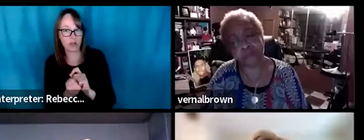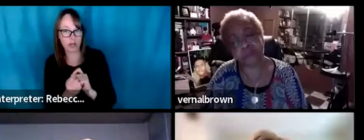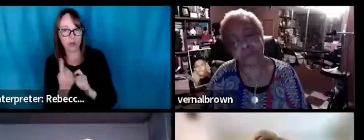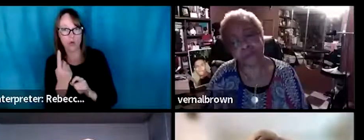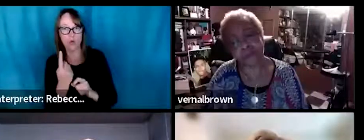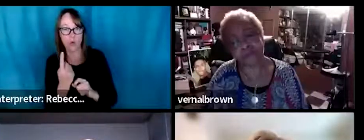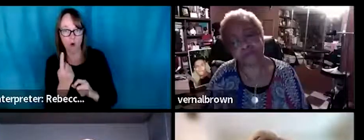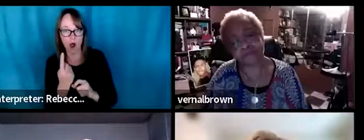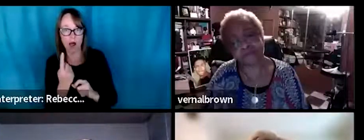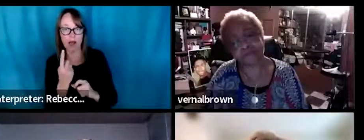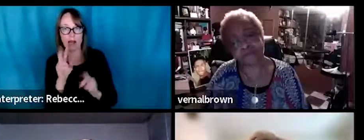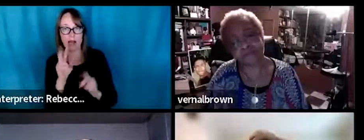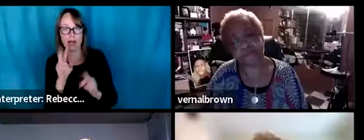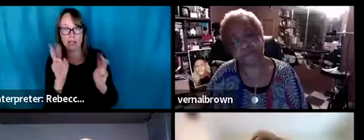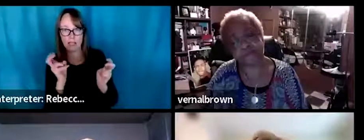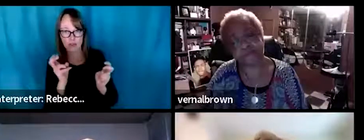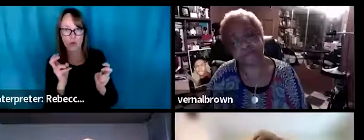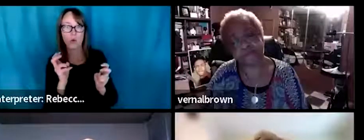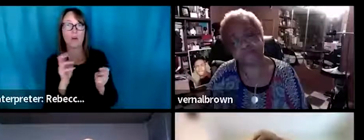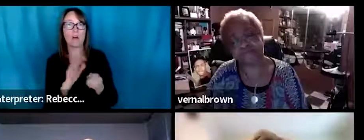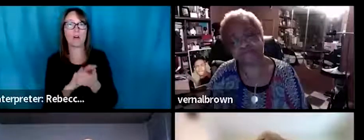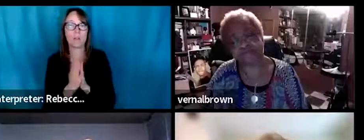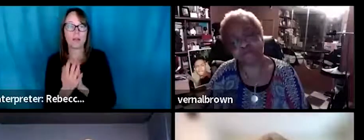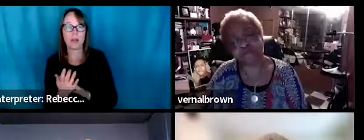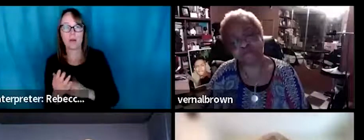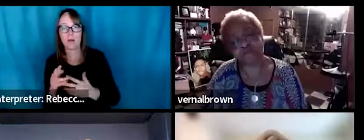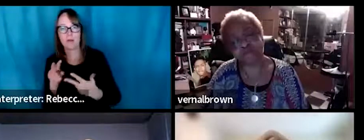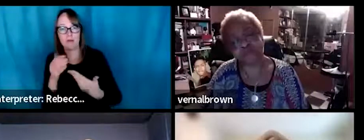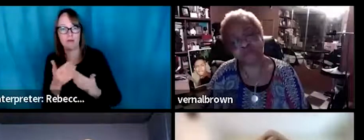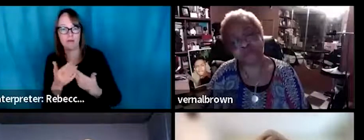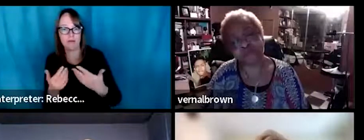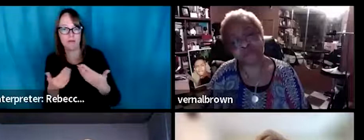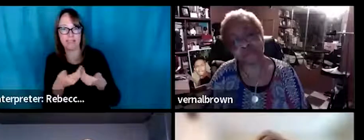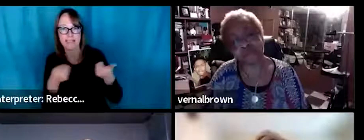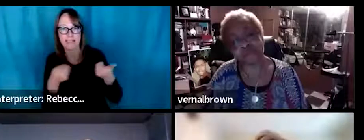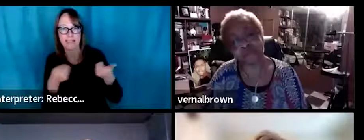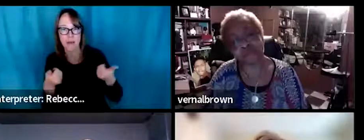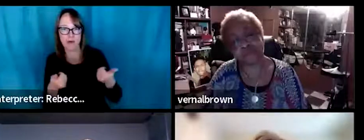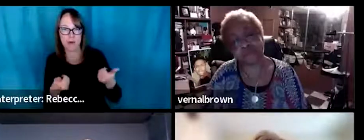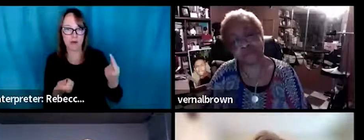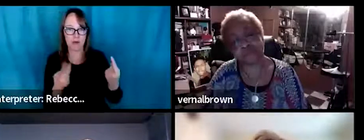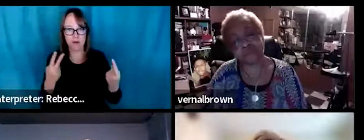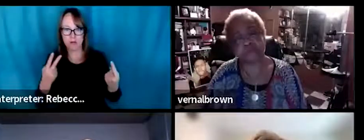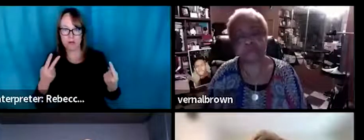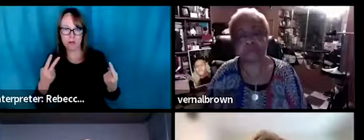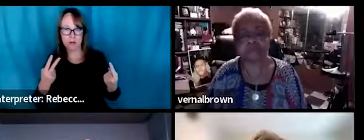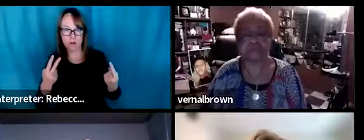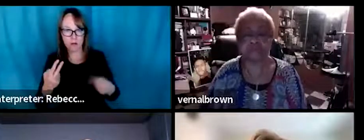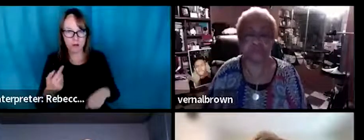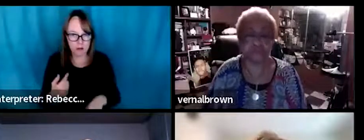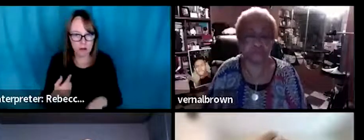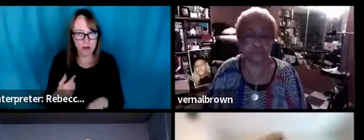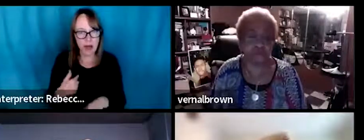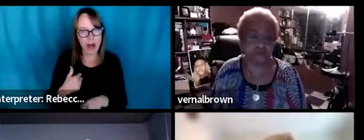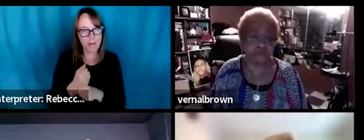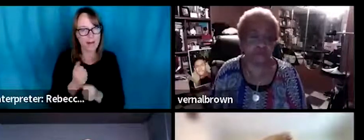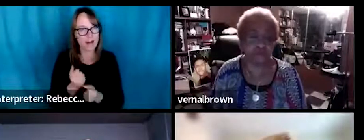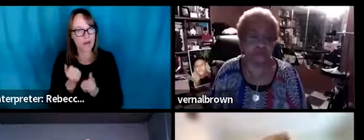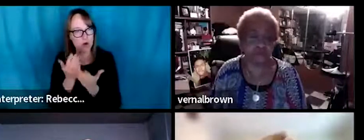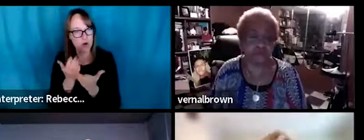then you could vote on that specific motion. Yes. I'll make a motion to approve the second and third items